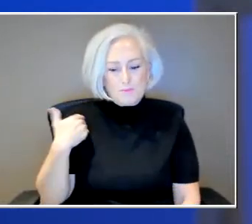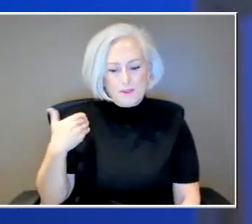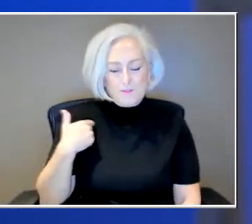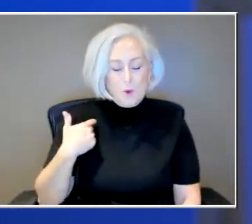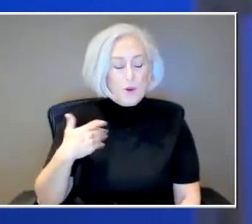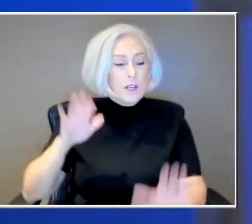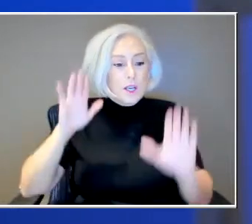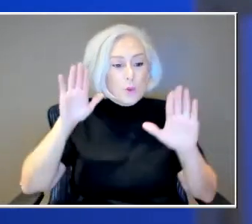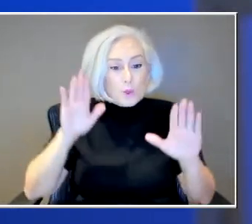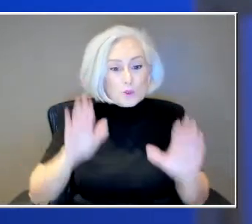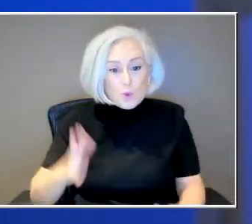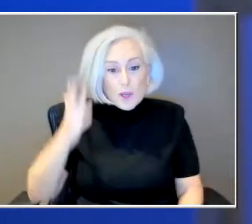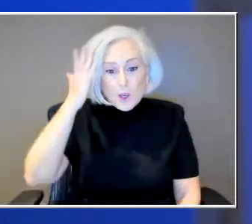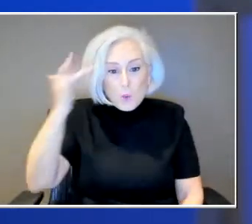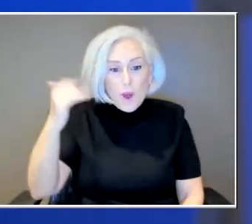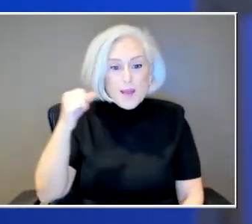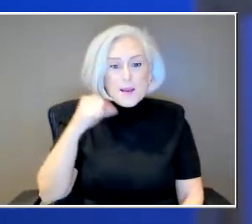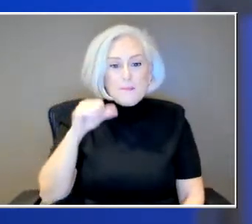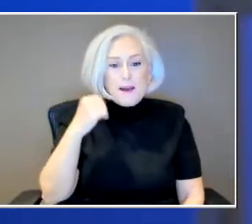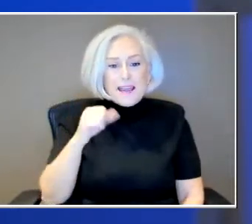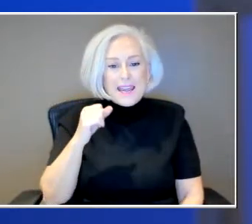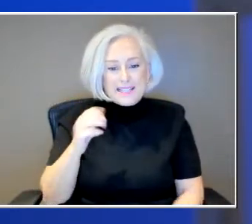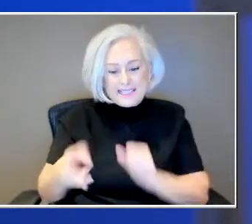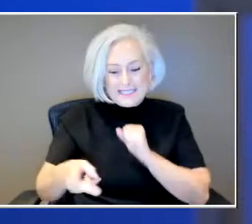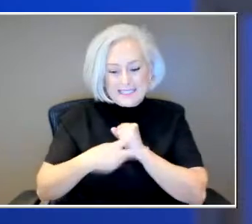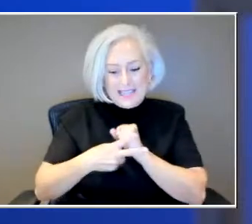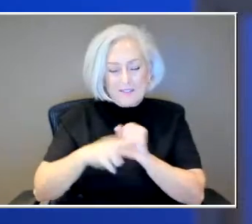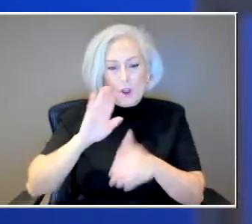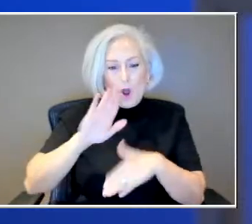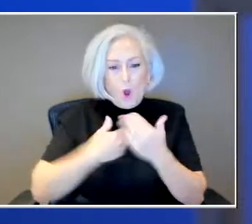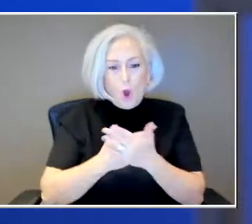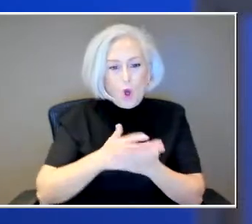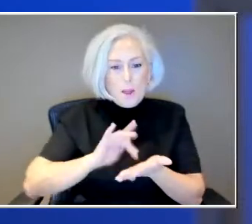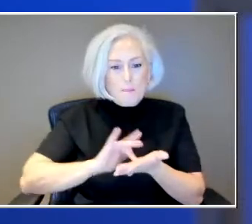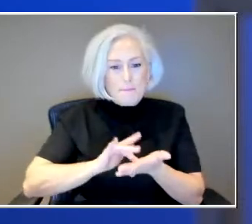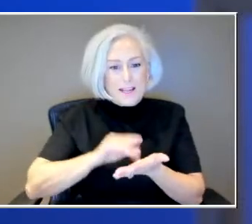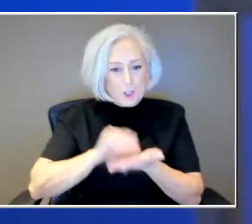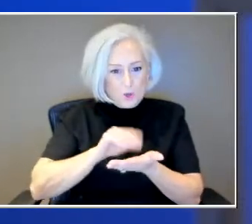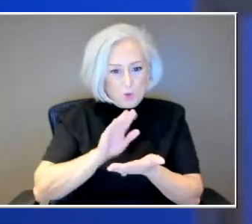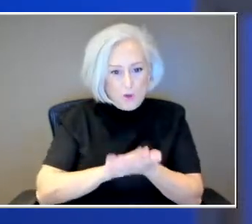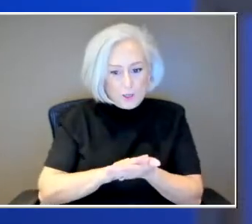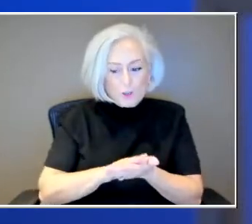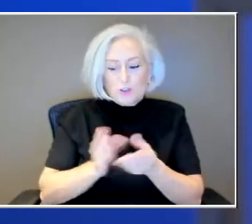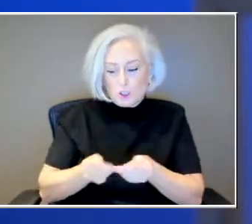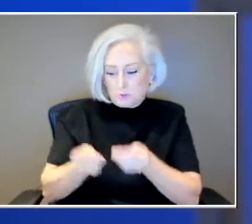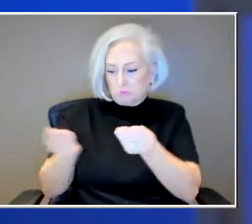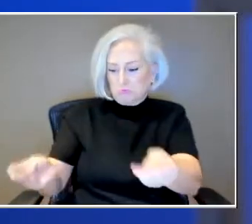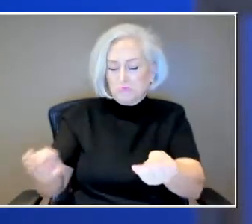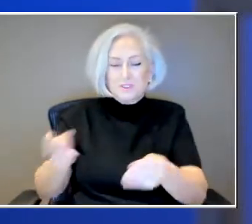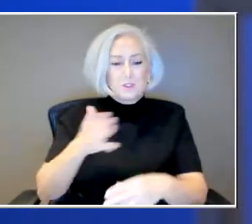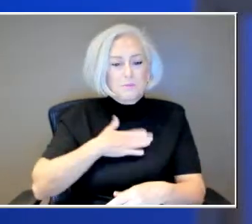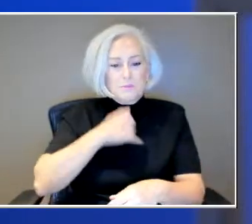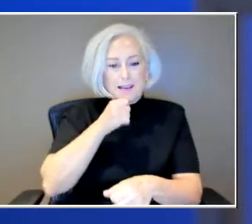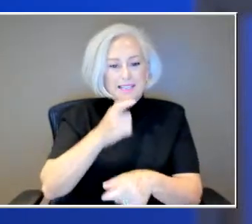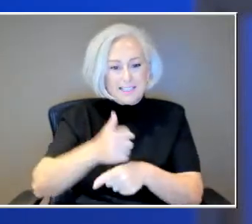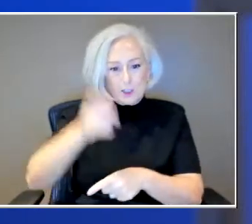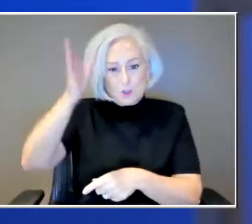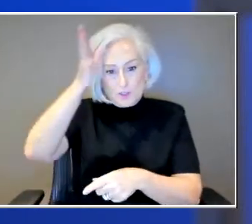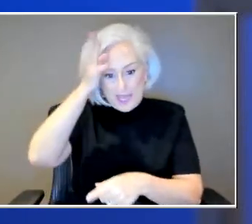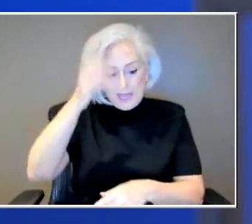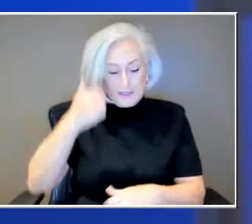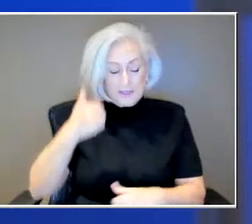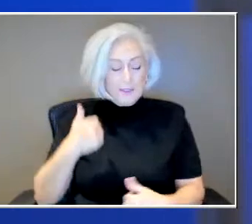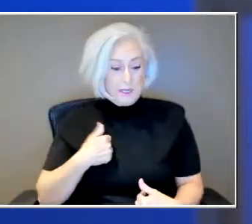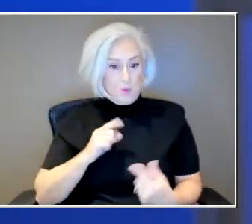aunt saved all of my uncle's medical records, which she shared with my sister and my dad. And so when I met with, and it was